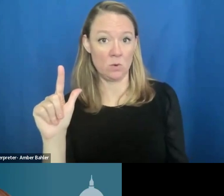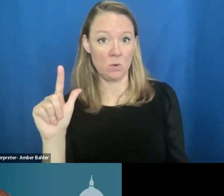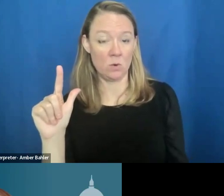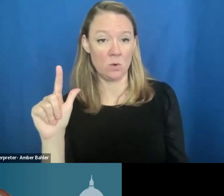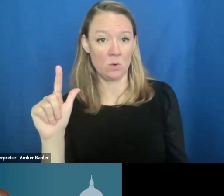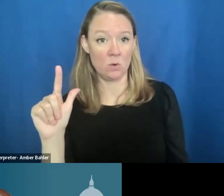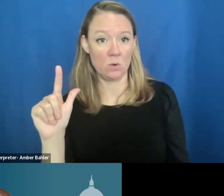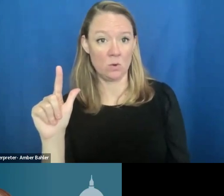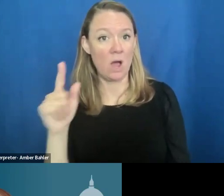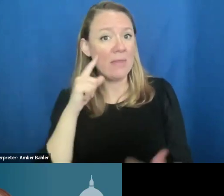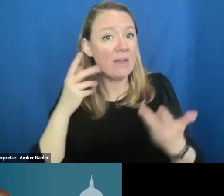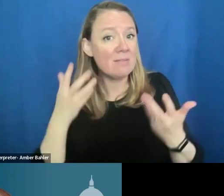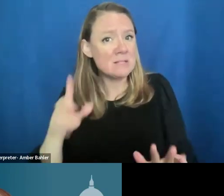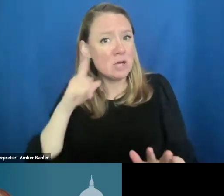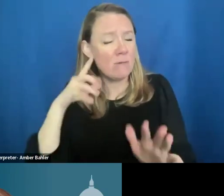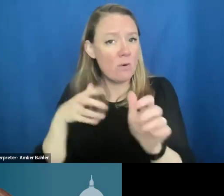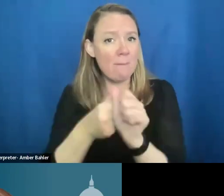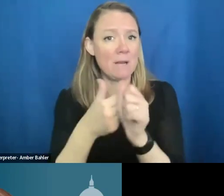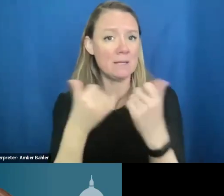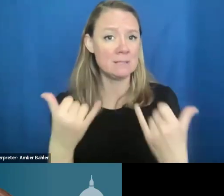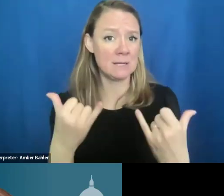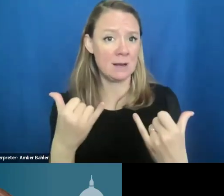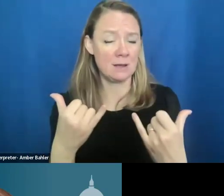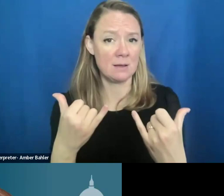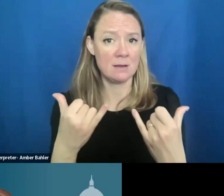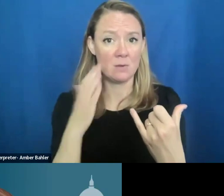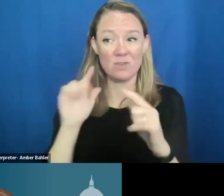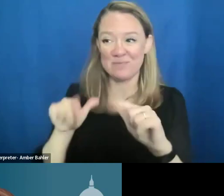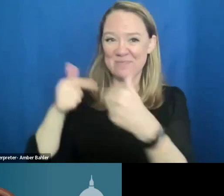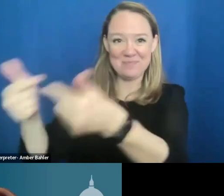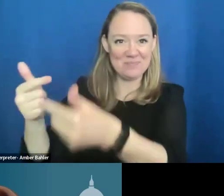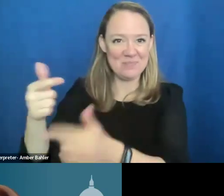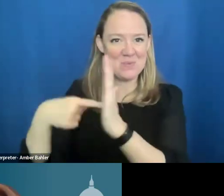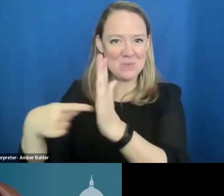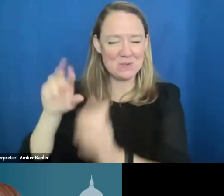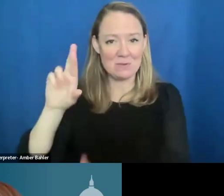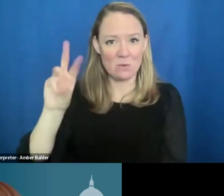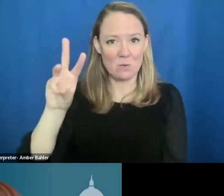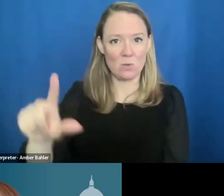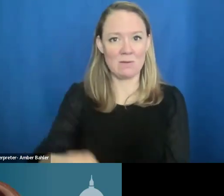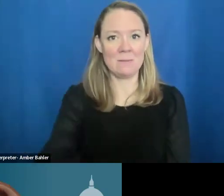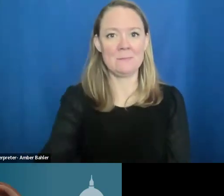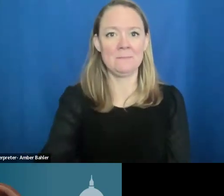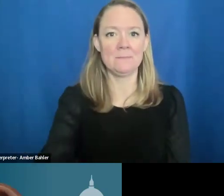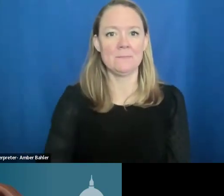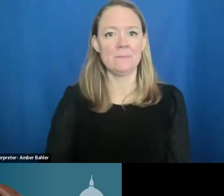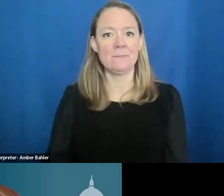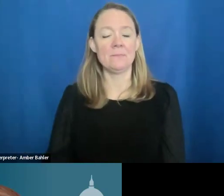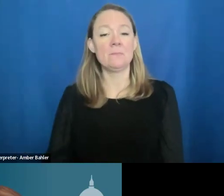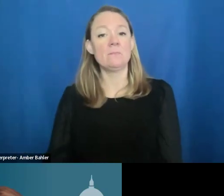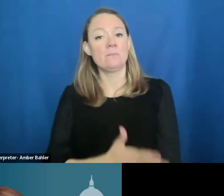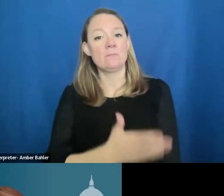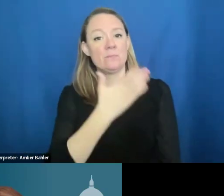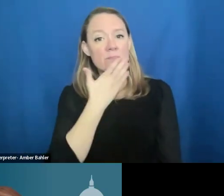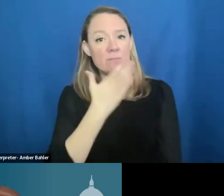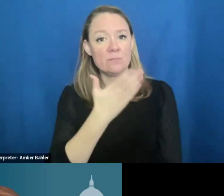I think that's it for our updates today. So I'm going to turn over to you, Representative Orwell. Thank you. And just, Kate,